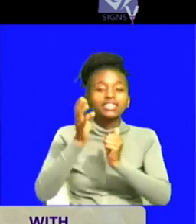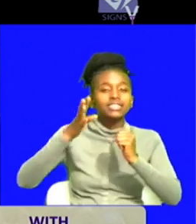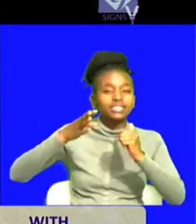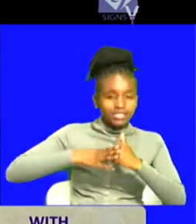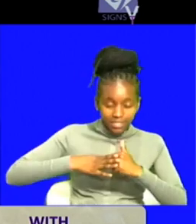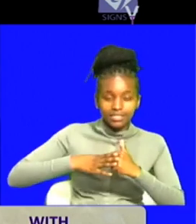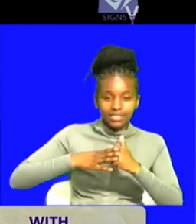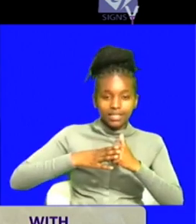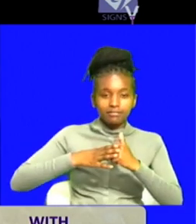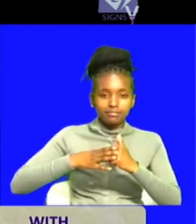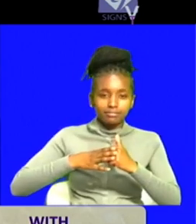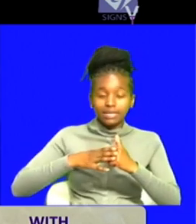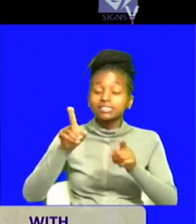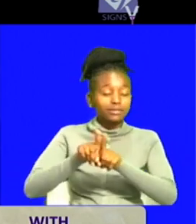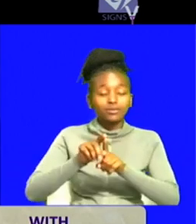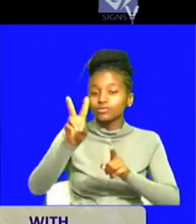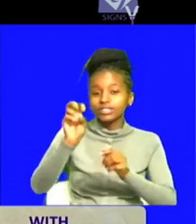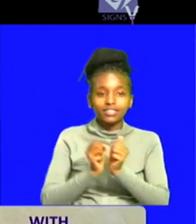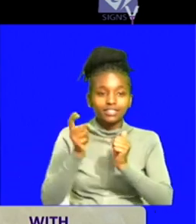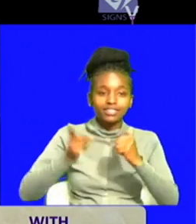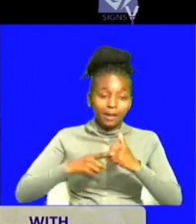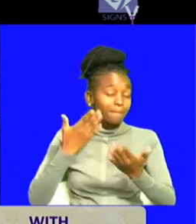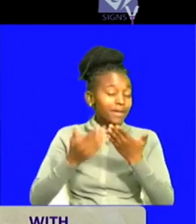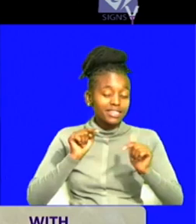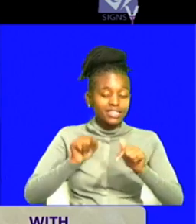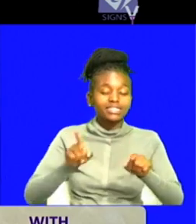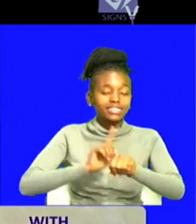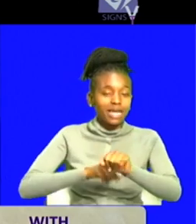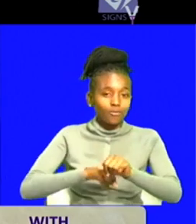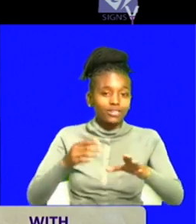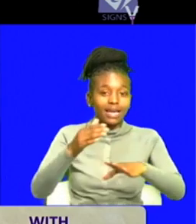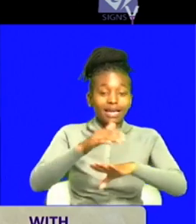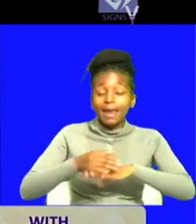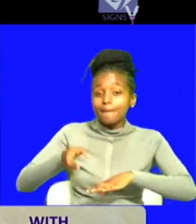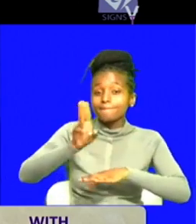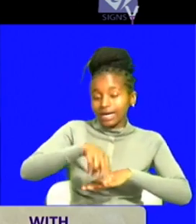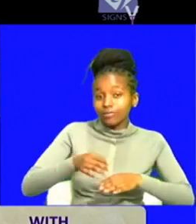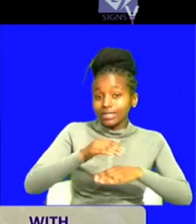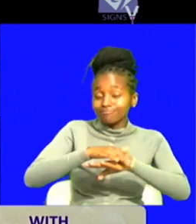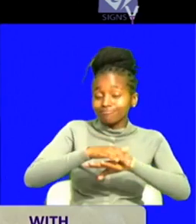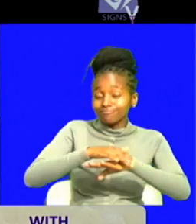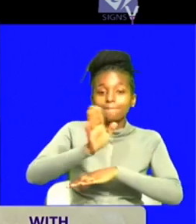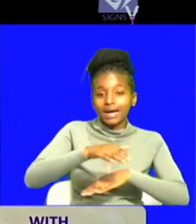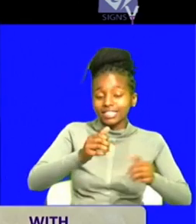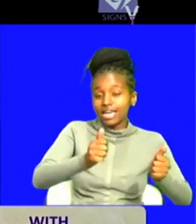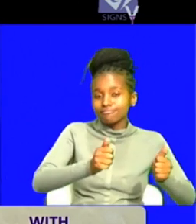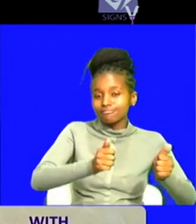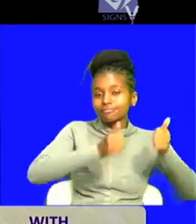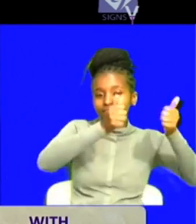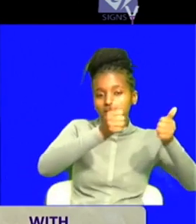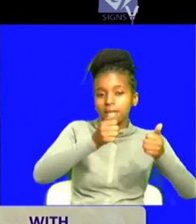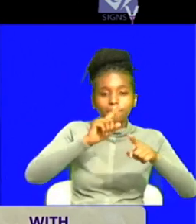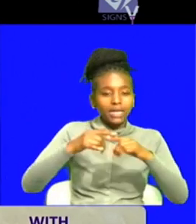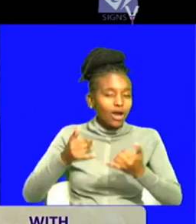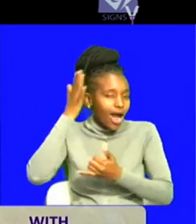and 2016, so they have a chance to reclaim back the title and put it on on their name. But on the other hand, Kakamega